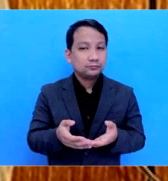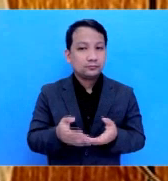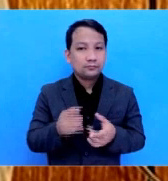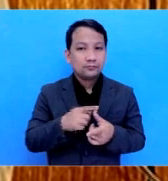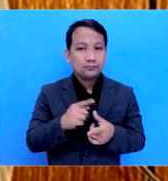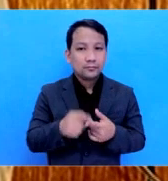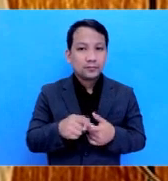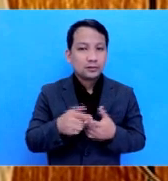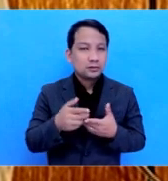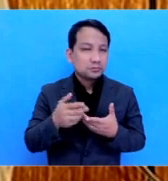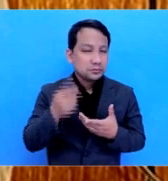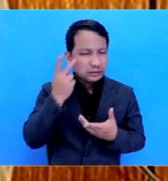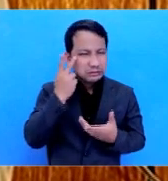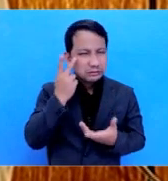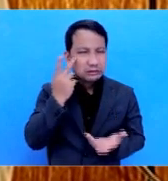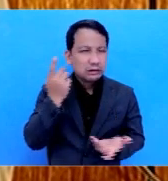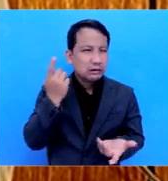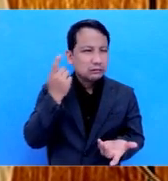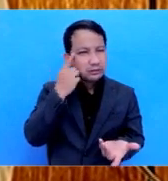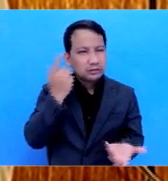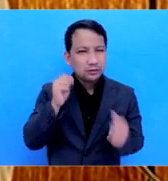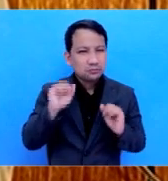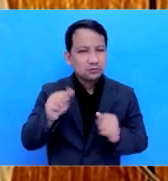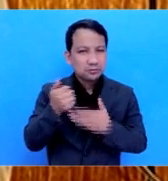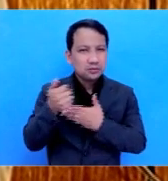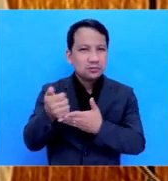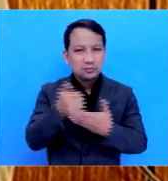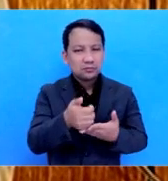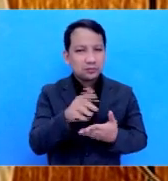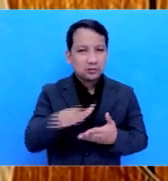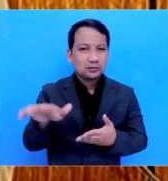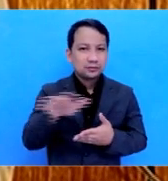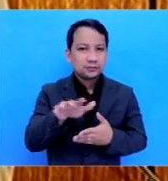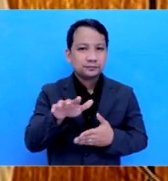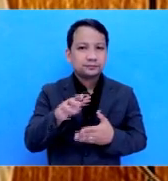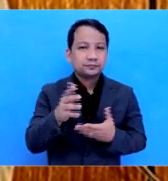that that helps in the